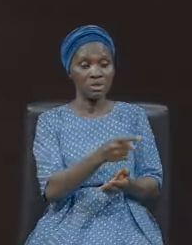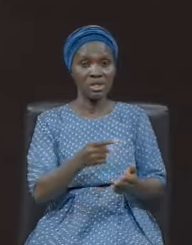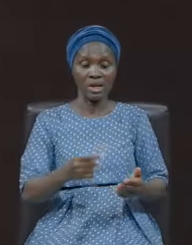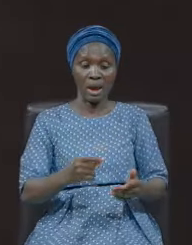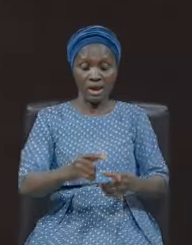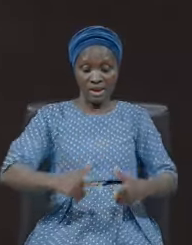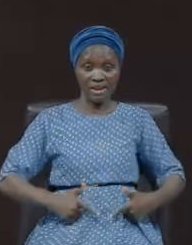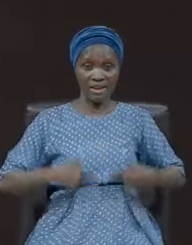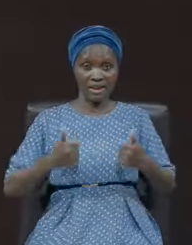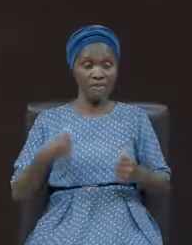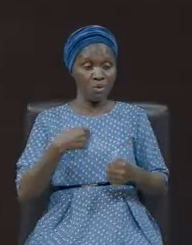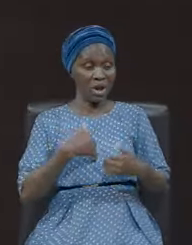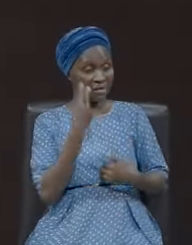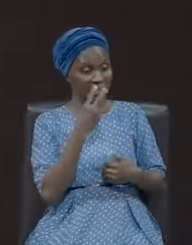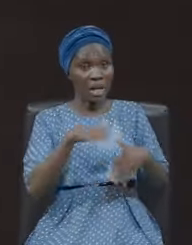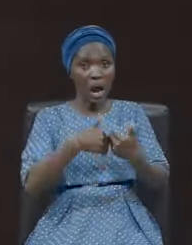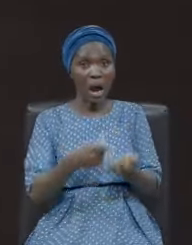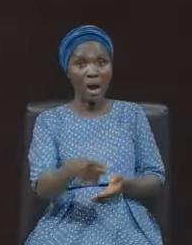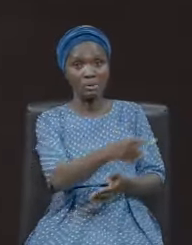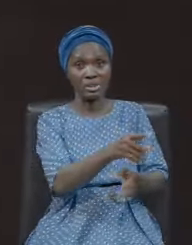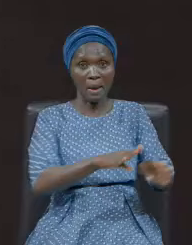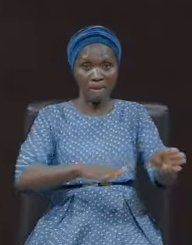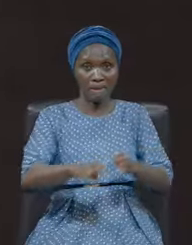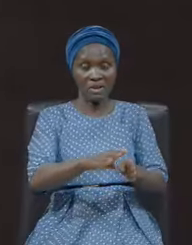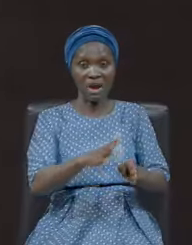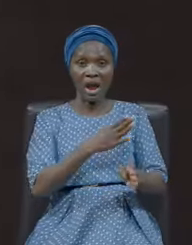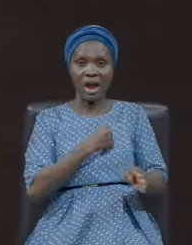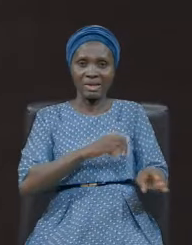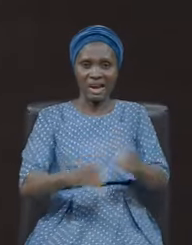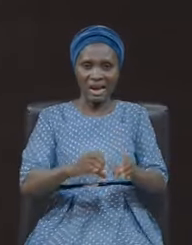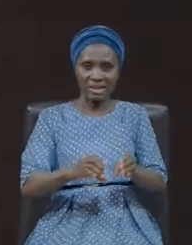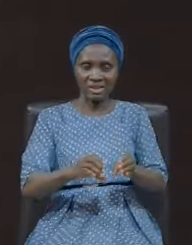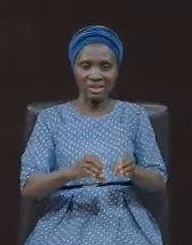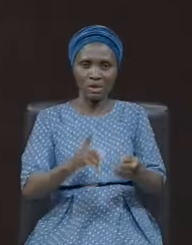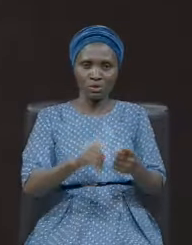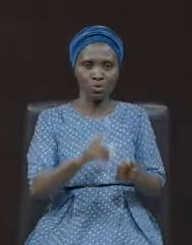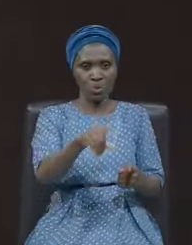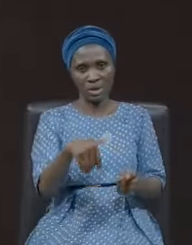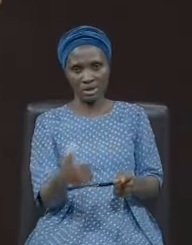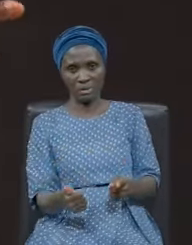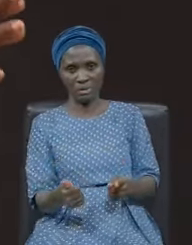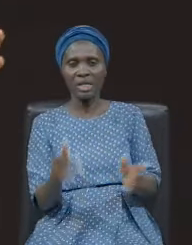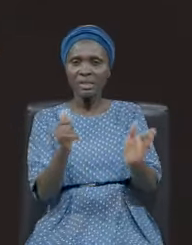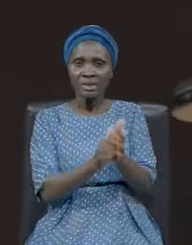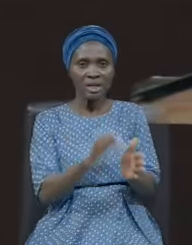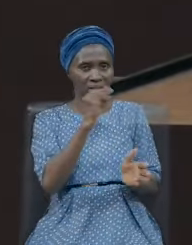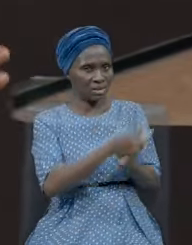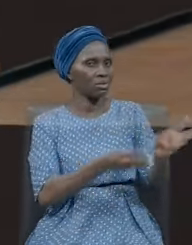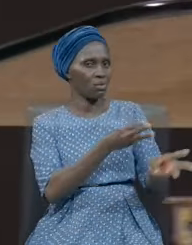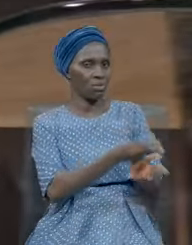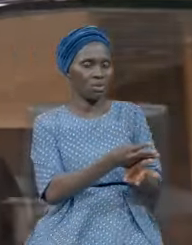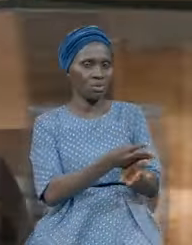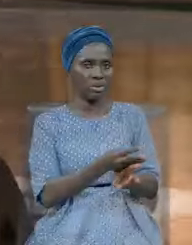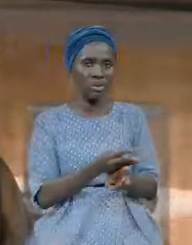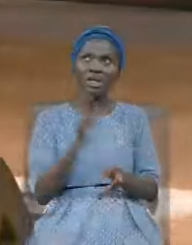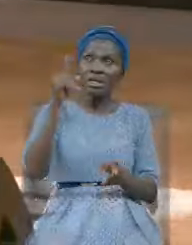We've seen how they acted, reacted to one another. That's the world. It says that